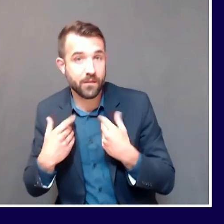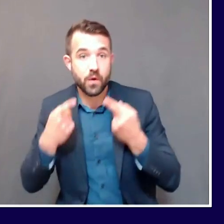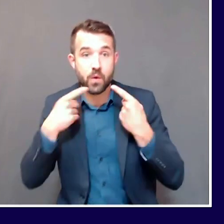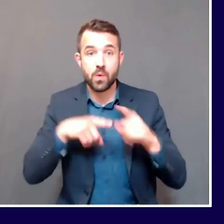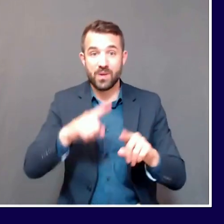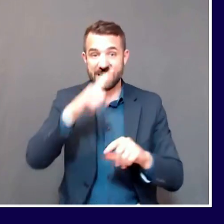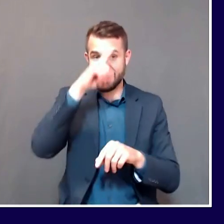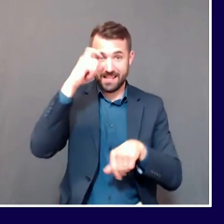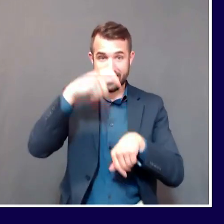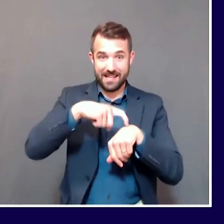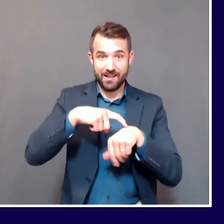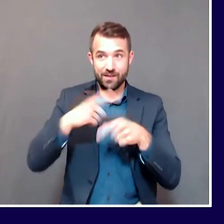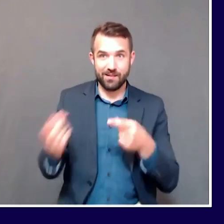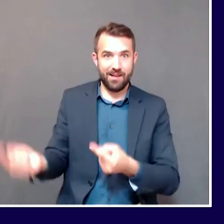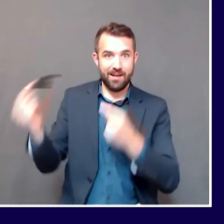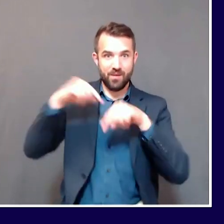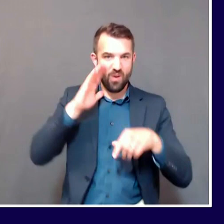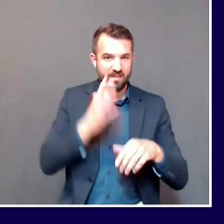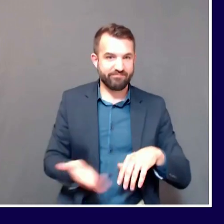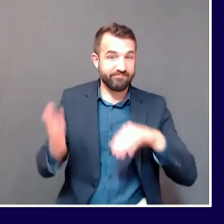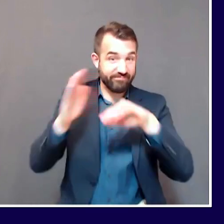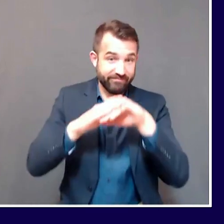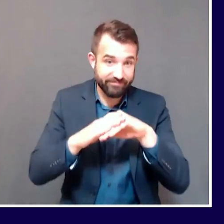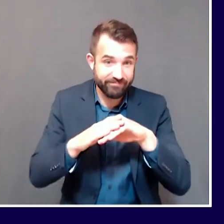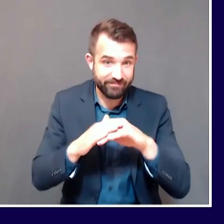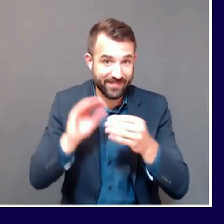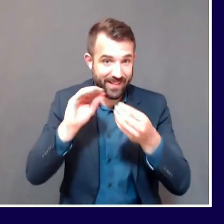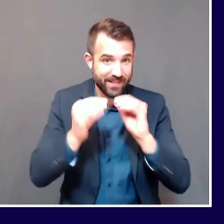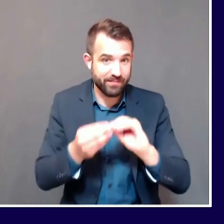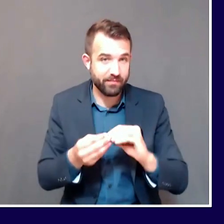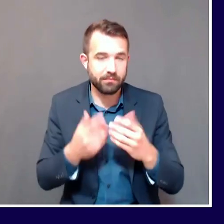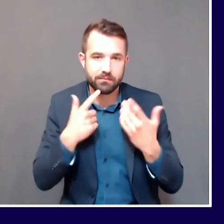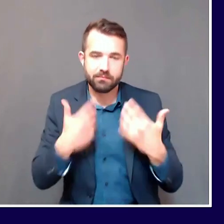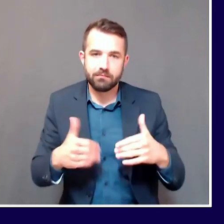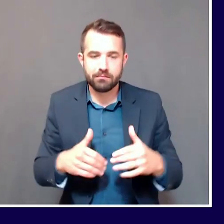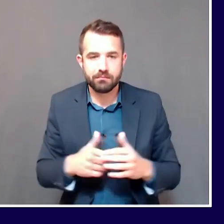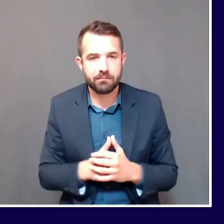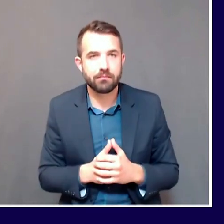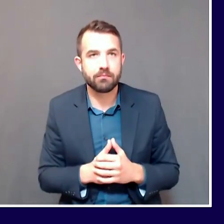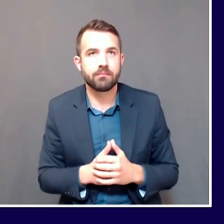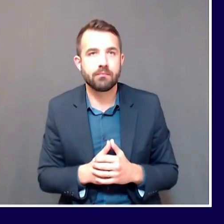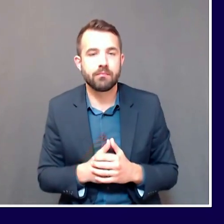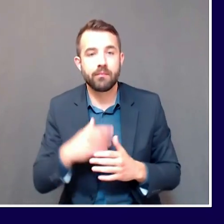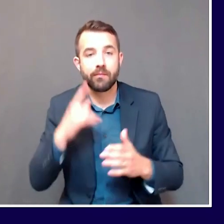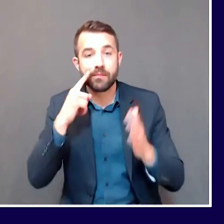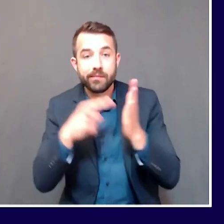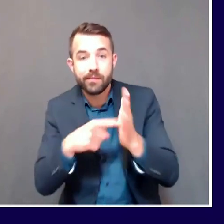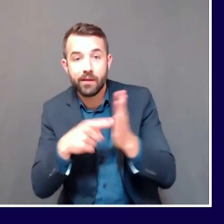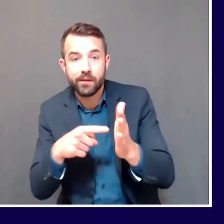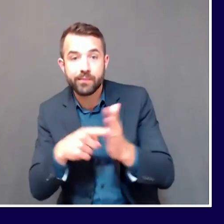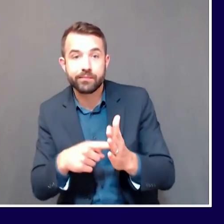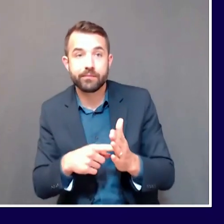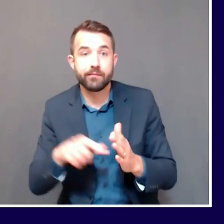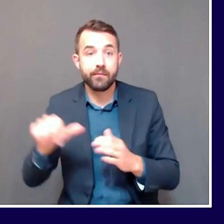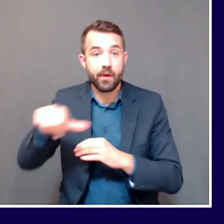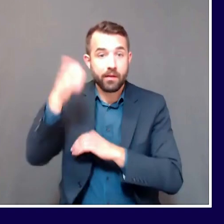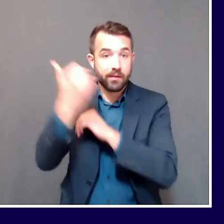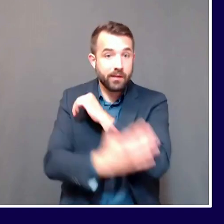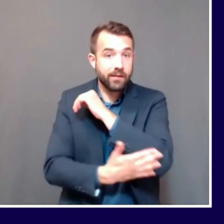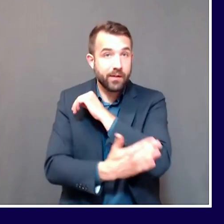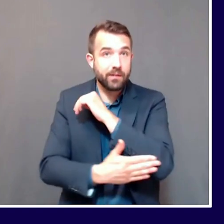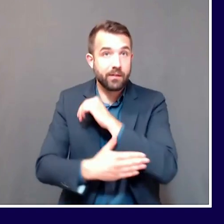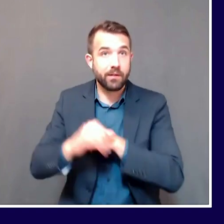the delta between those two is pretty high. So if you look at places like countries like Iceland, states like